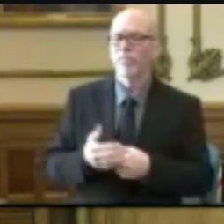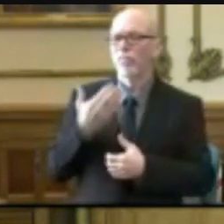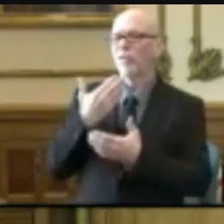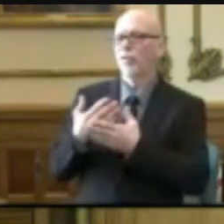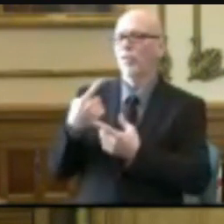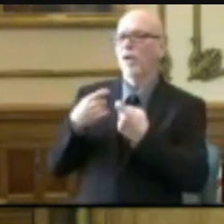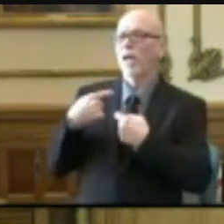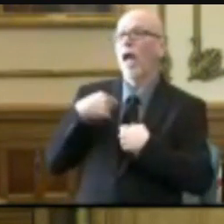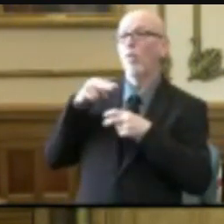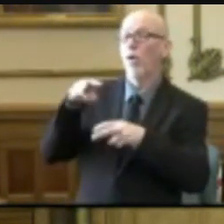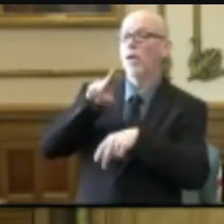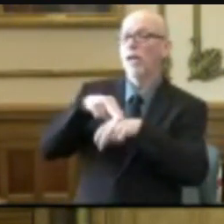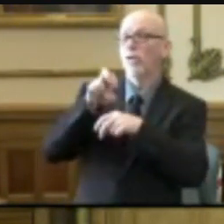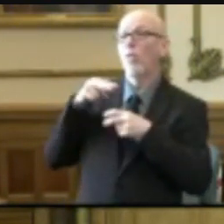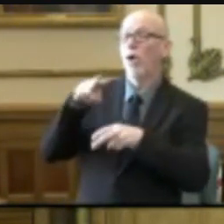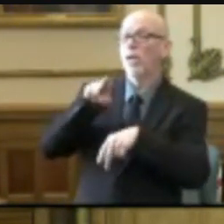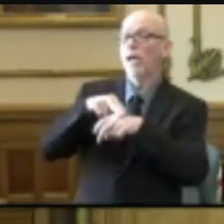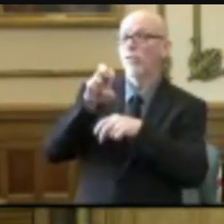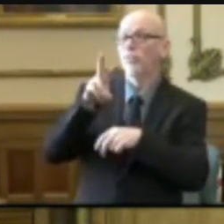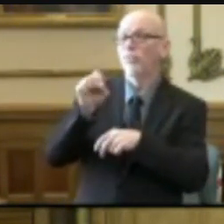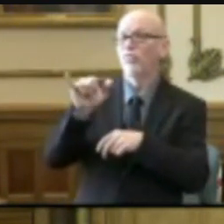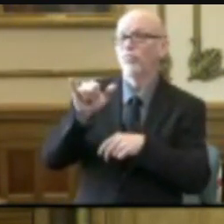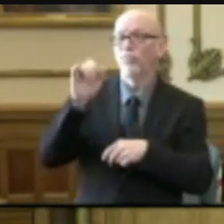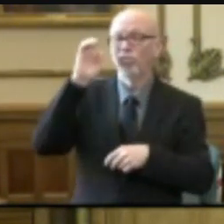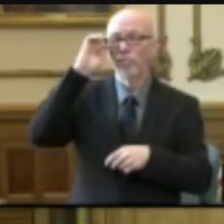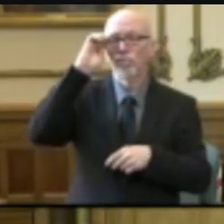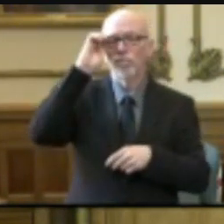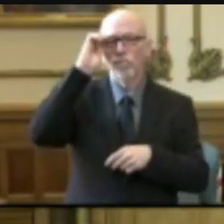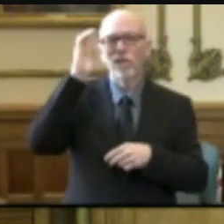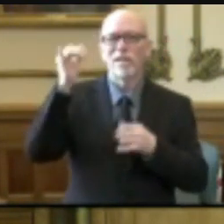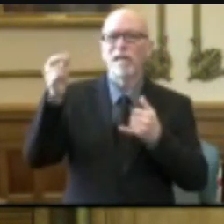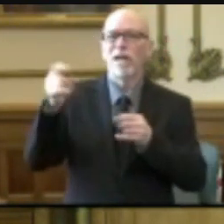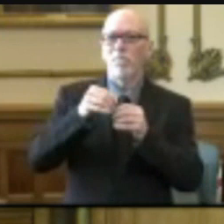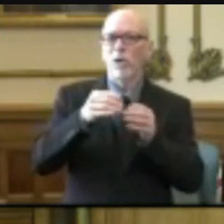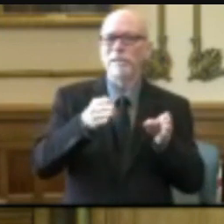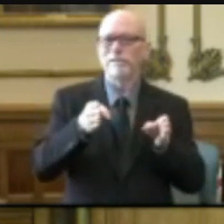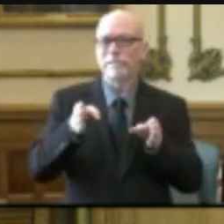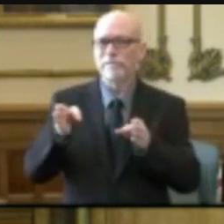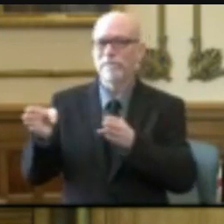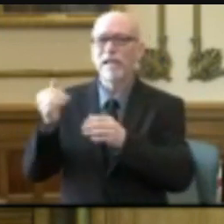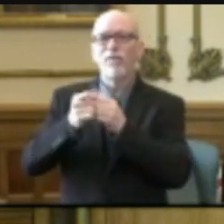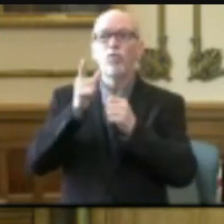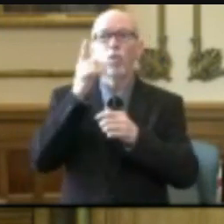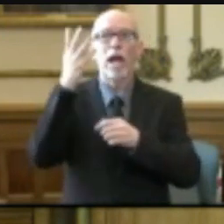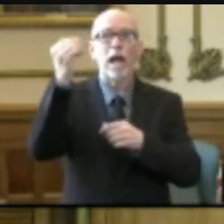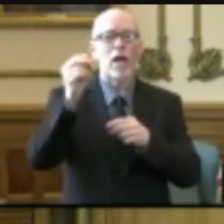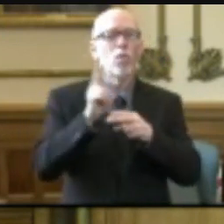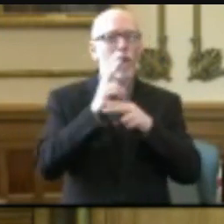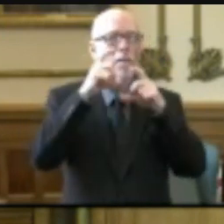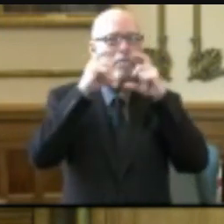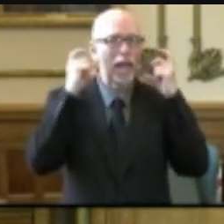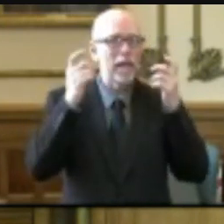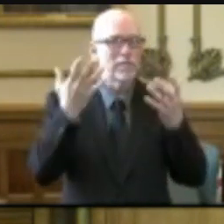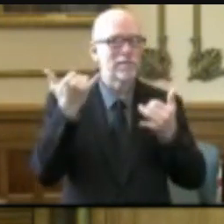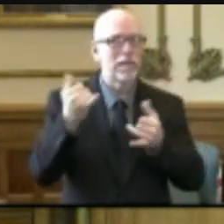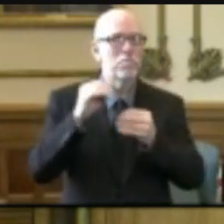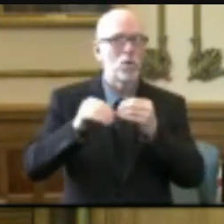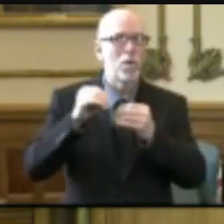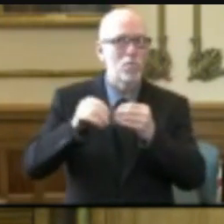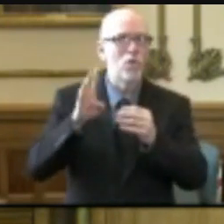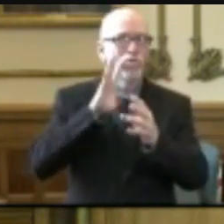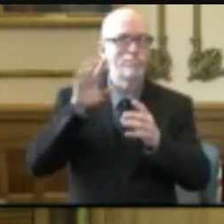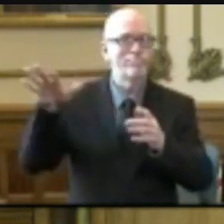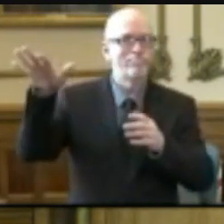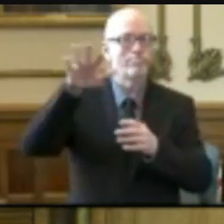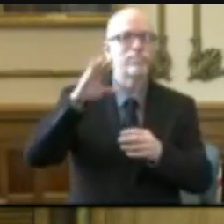the national news too and heard that they're leaning toward suggesting that everyone that goes out have a mask of some kind on. And